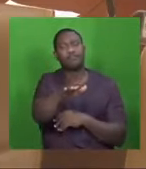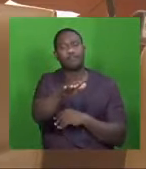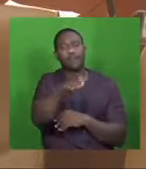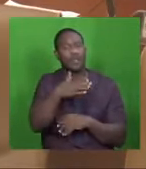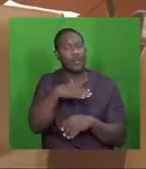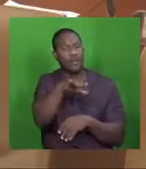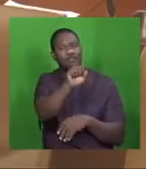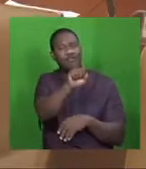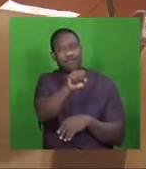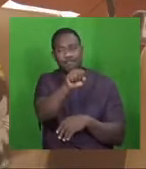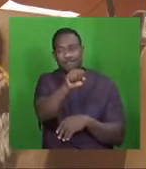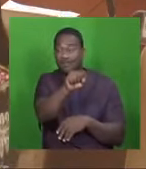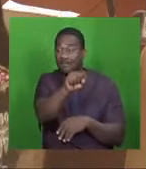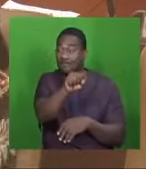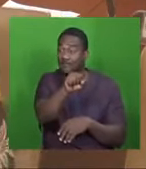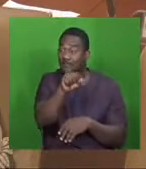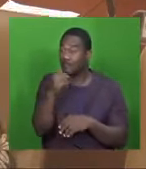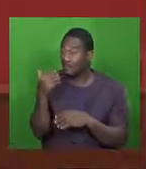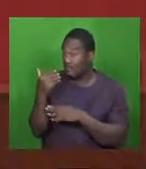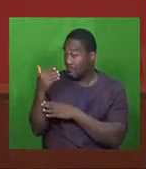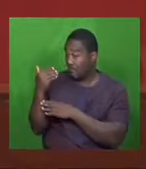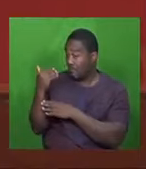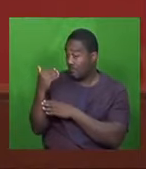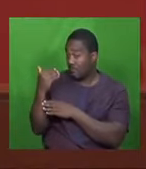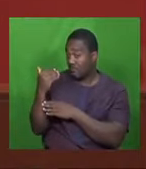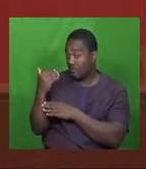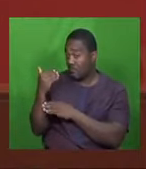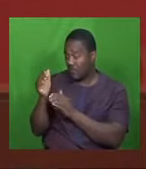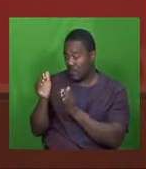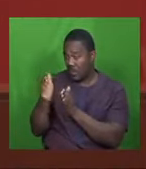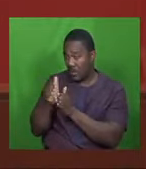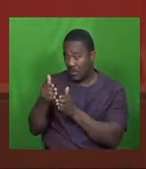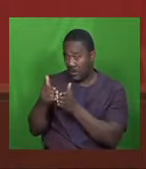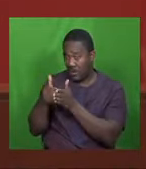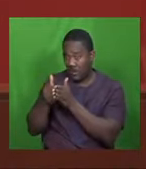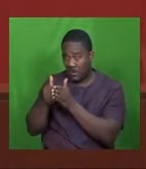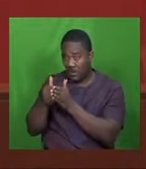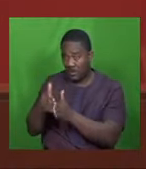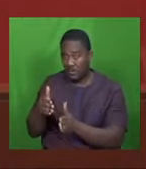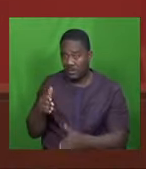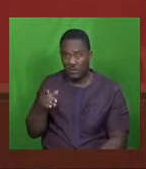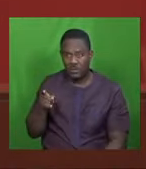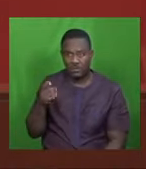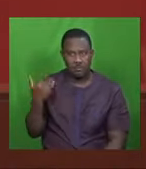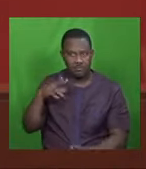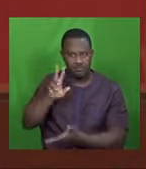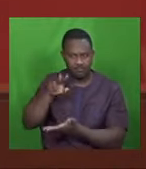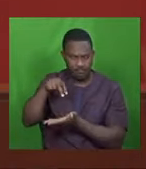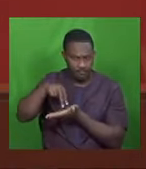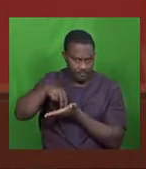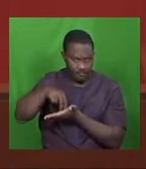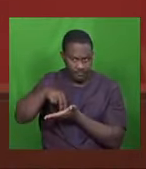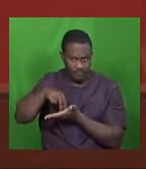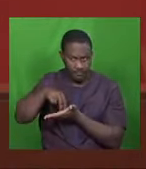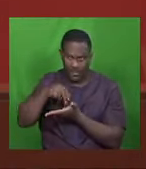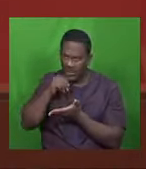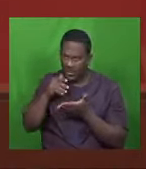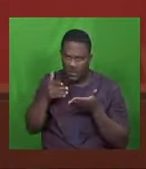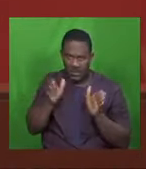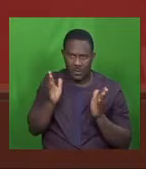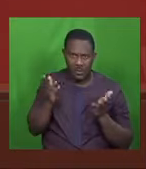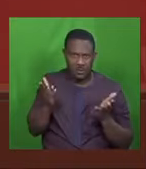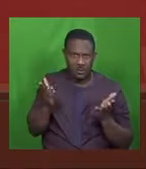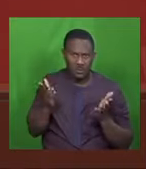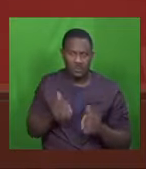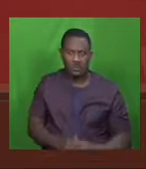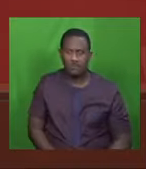We have category A. Can they hold on? Earlier on, the majority leader, deputy leader, had been on his feet. I declined to give him because I